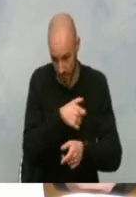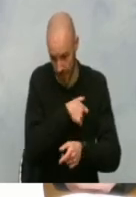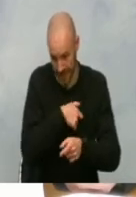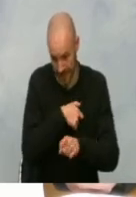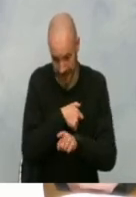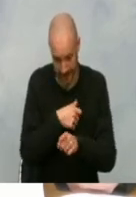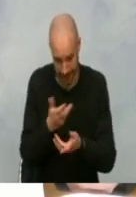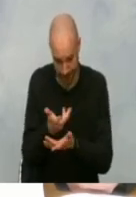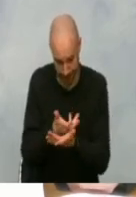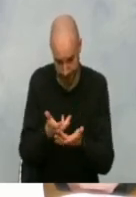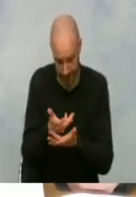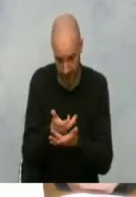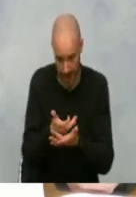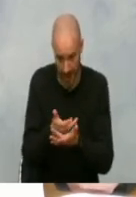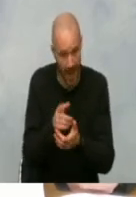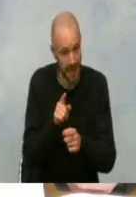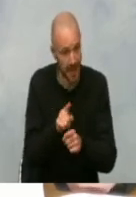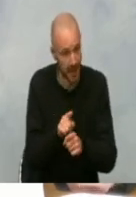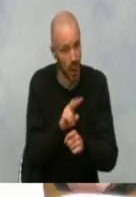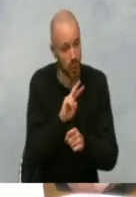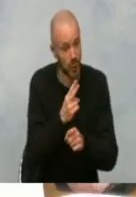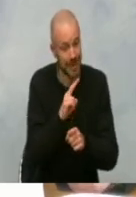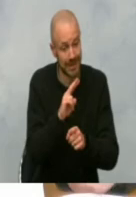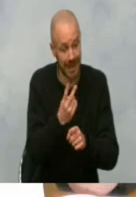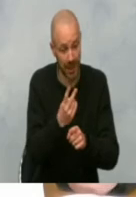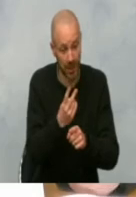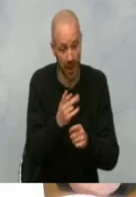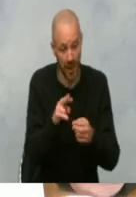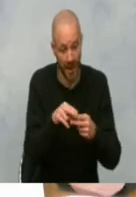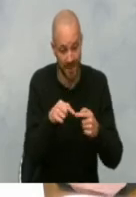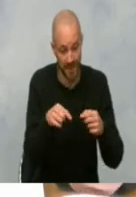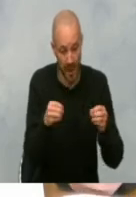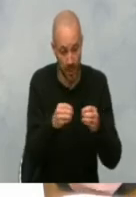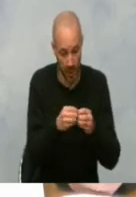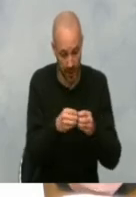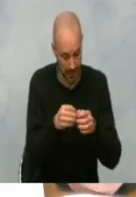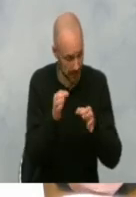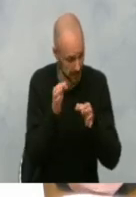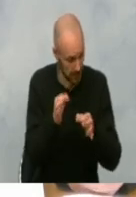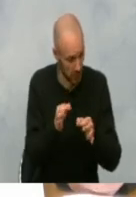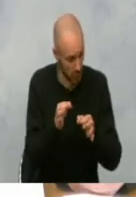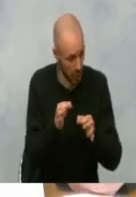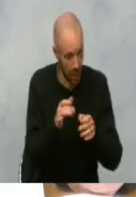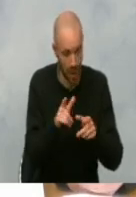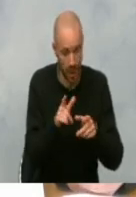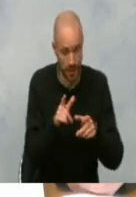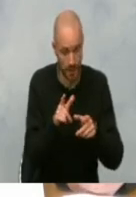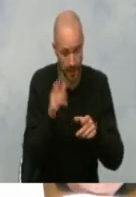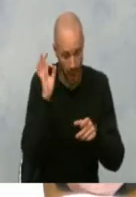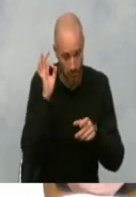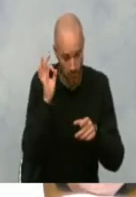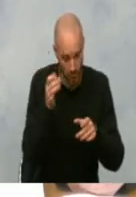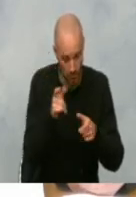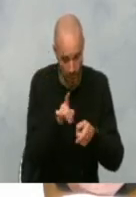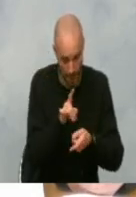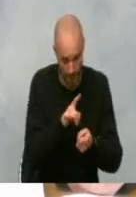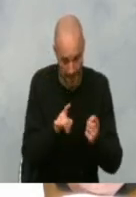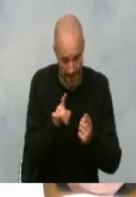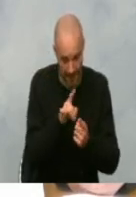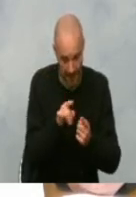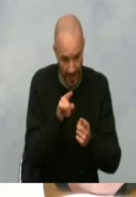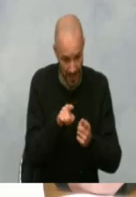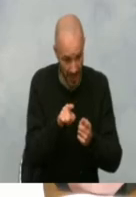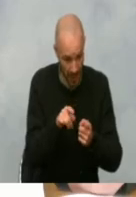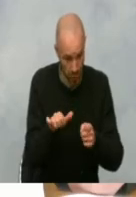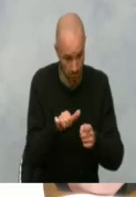to a meeting on the 22nd of February, where there would be a special council meeting. That would finish off the